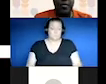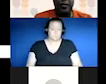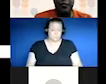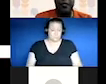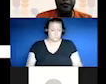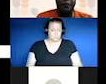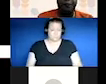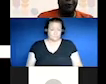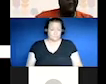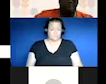Next slide, please.